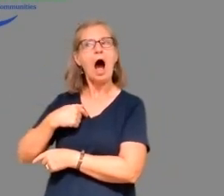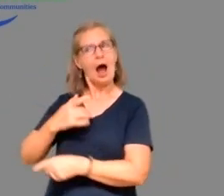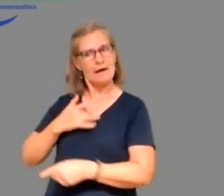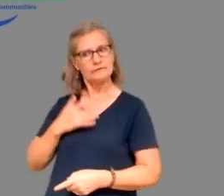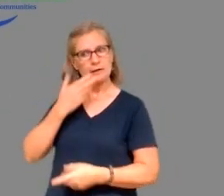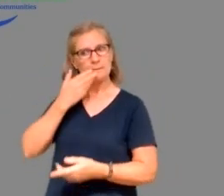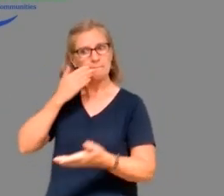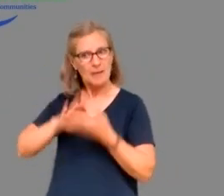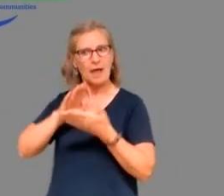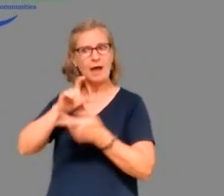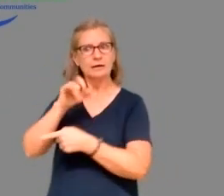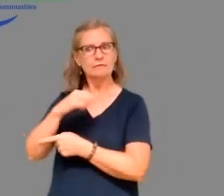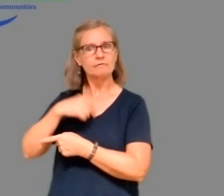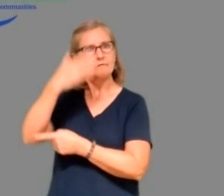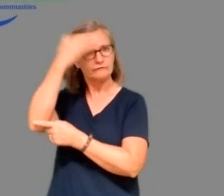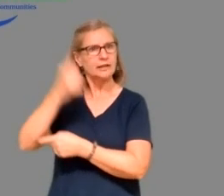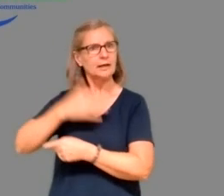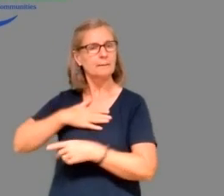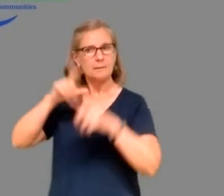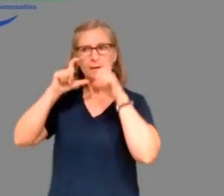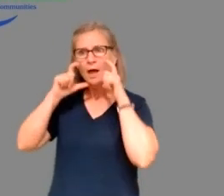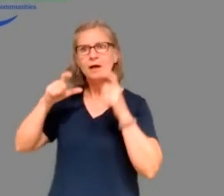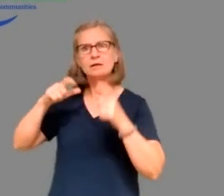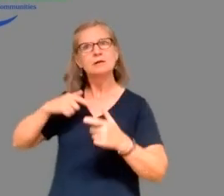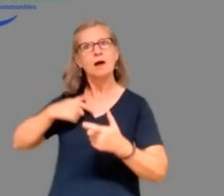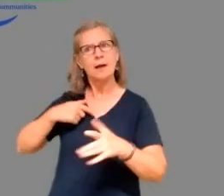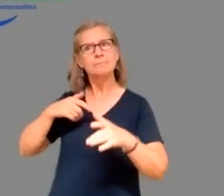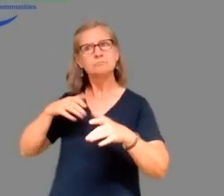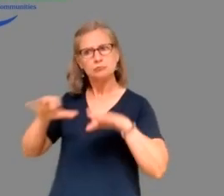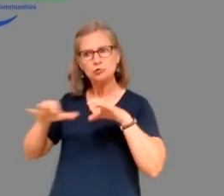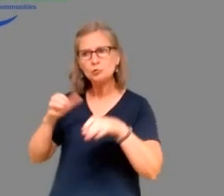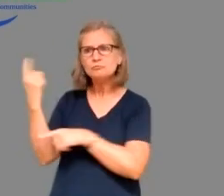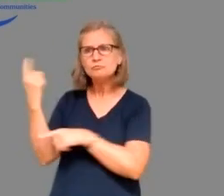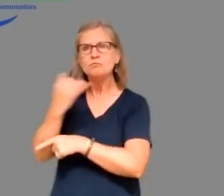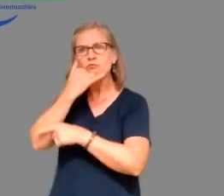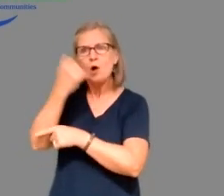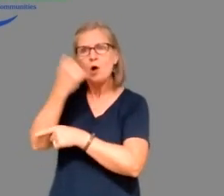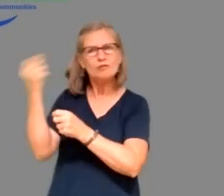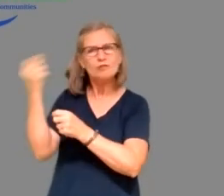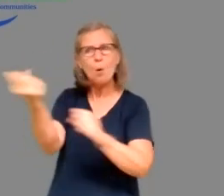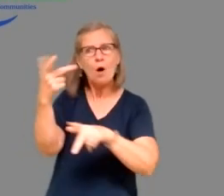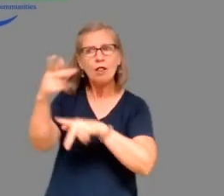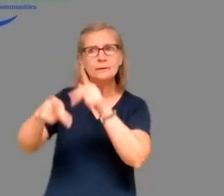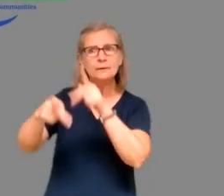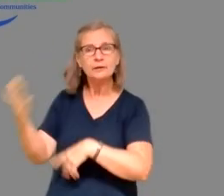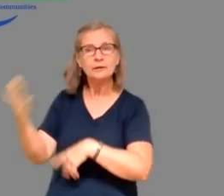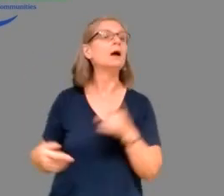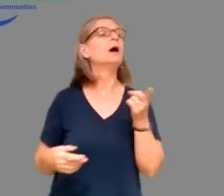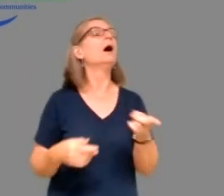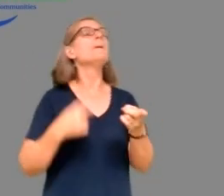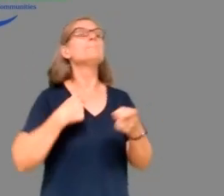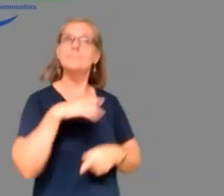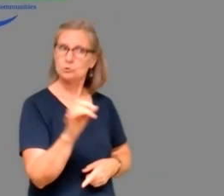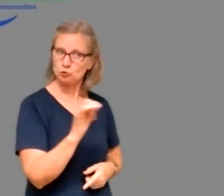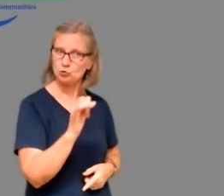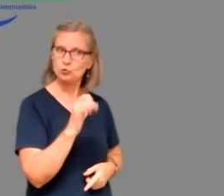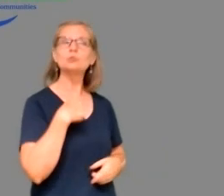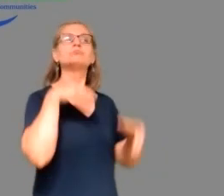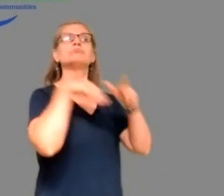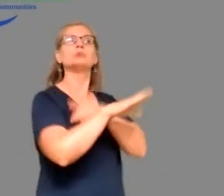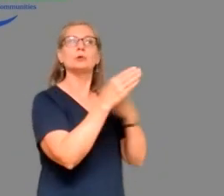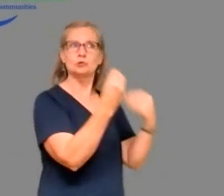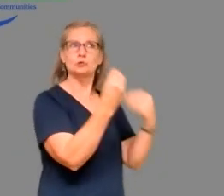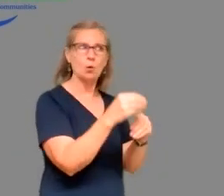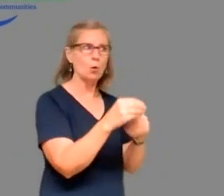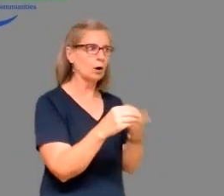Yeah. No, I had that happen the other day when I was like, I walked in the store and went, oh, I don't have my mask. And then I was just trying to